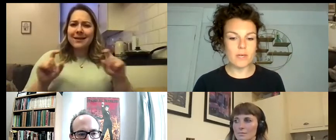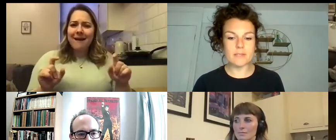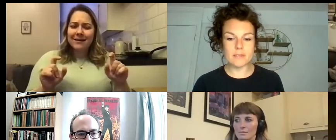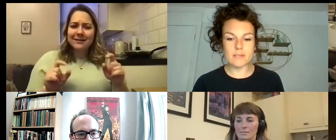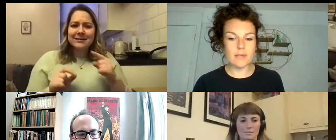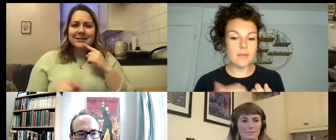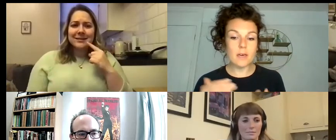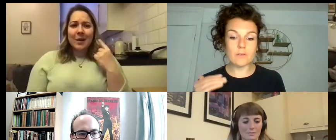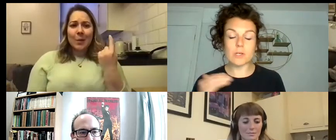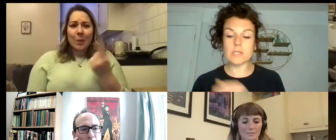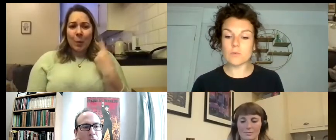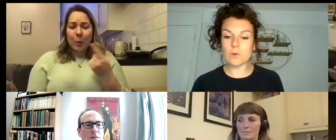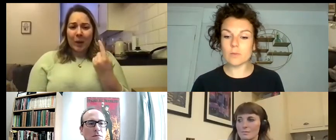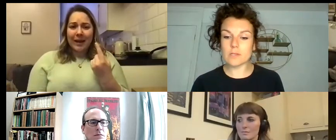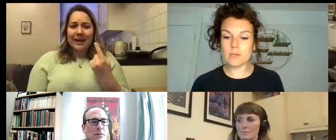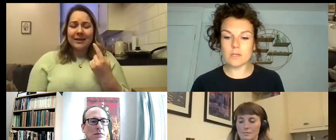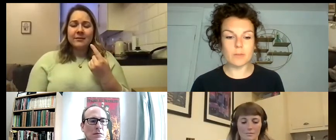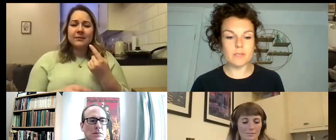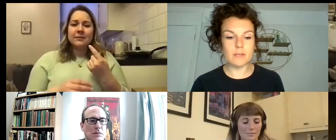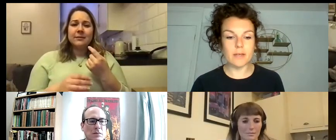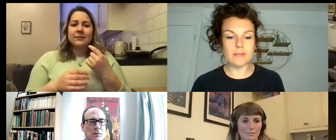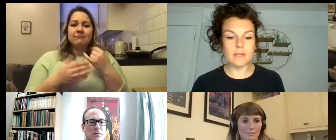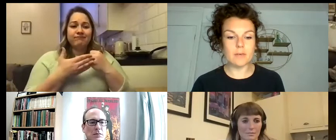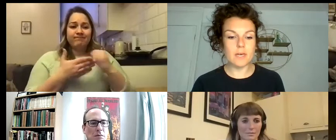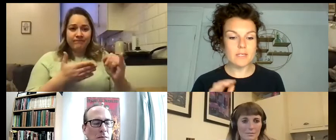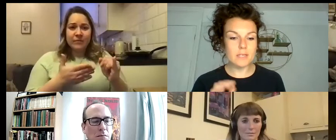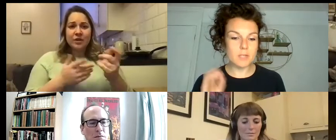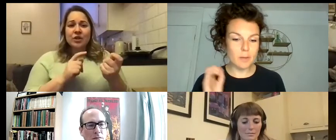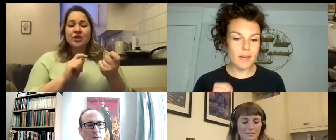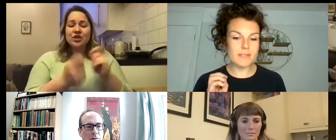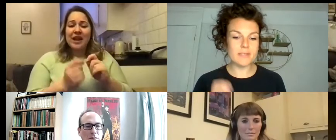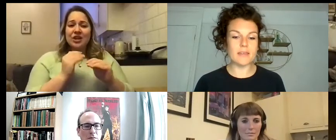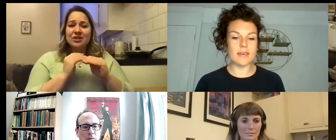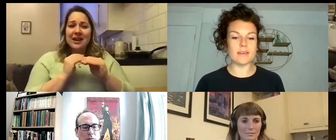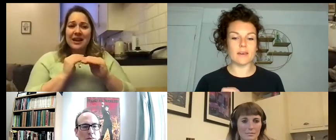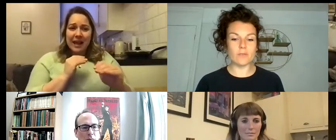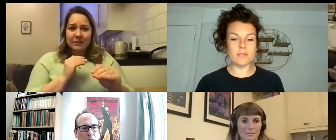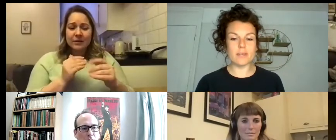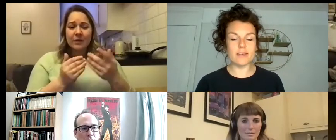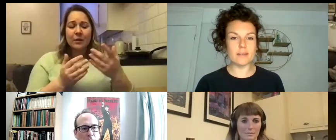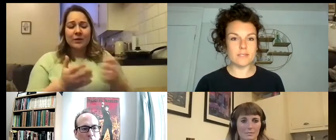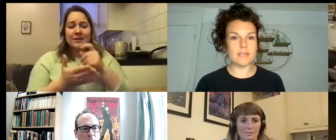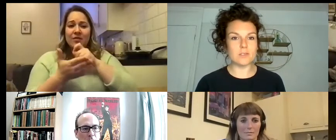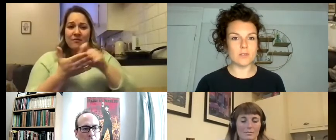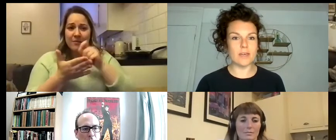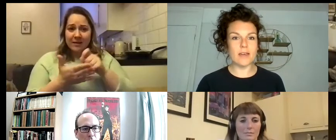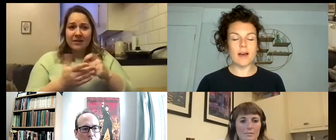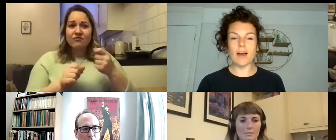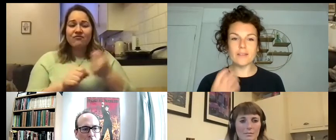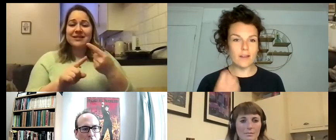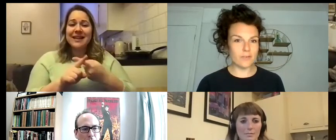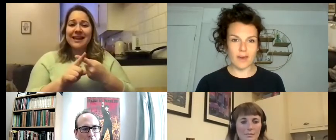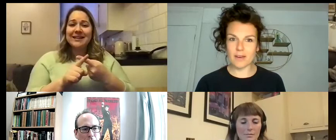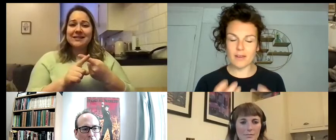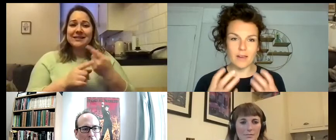who dare to dissent have transformed the socio-political landscape, dipped our pens in the ink, and written England's history."